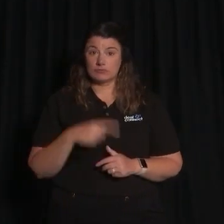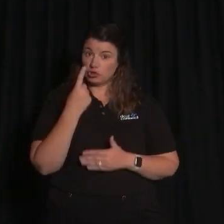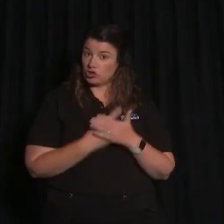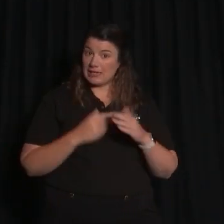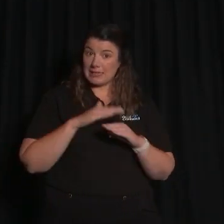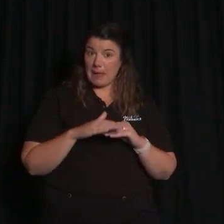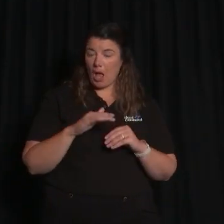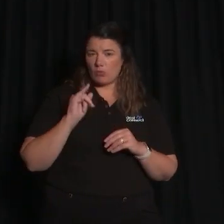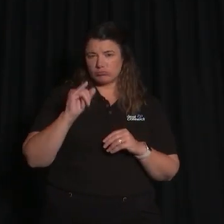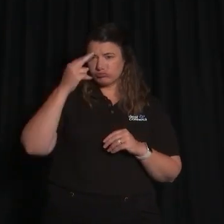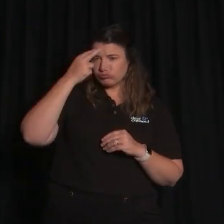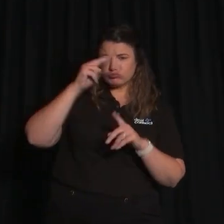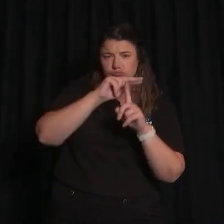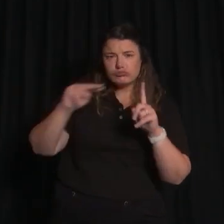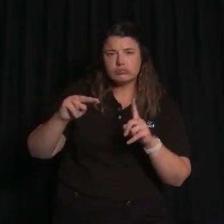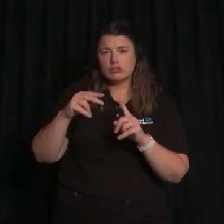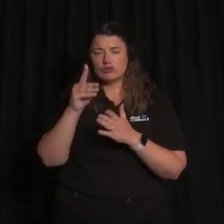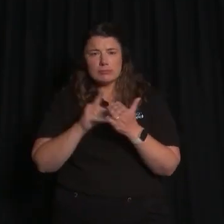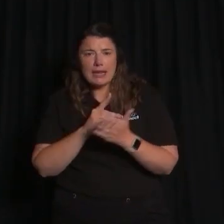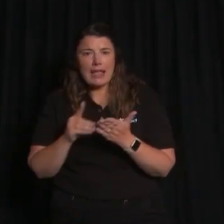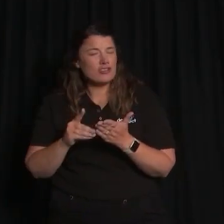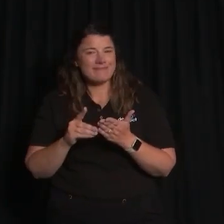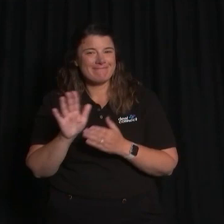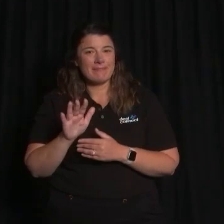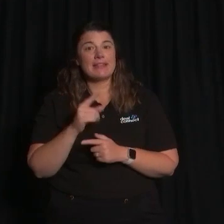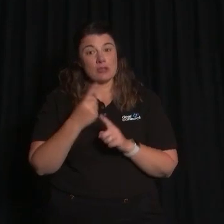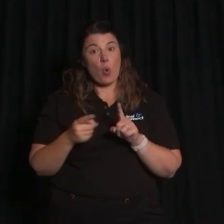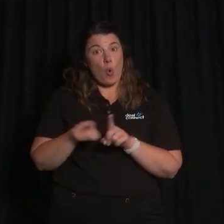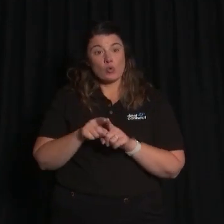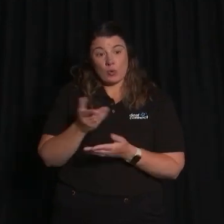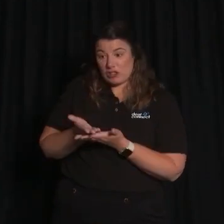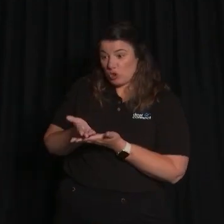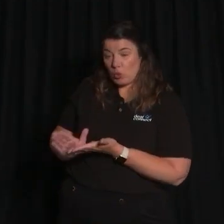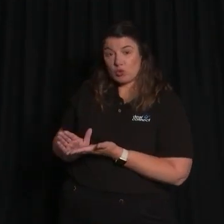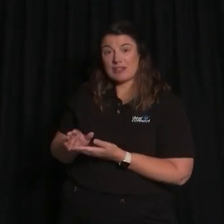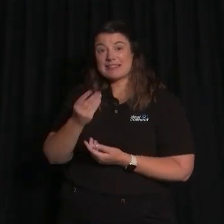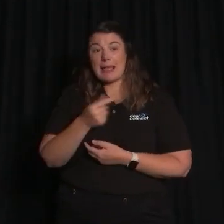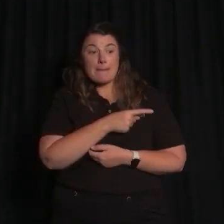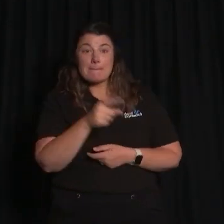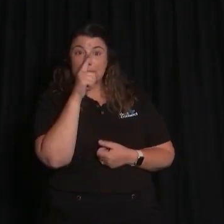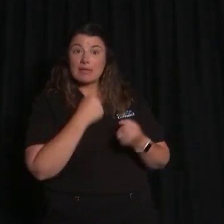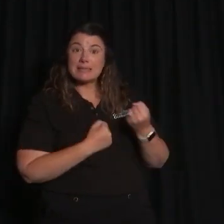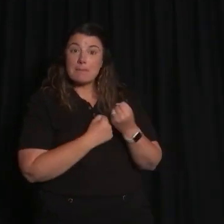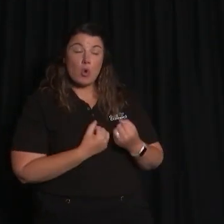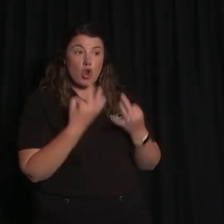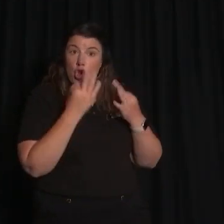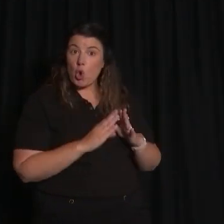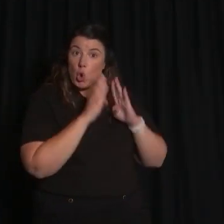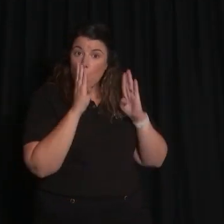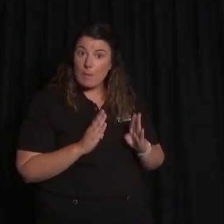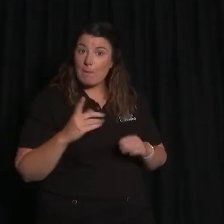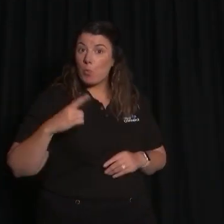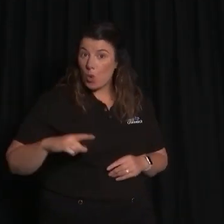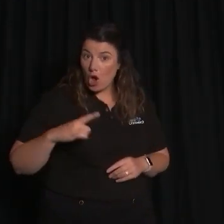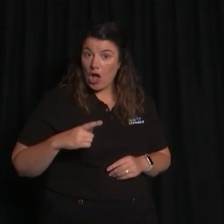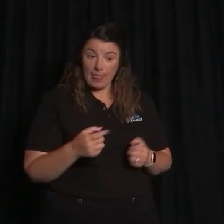and discrimination. It's also about exclusion. Some of the young people I'm supporting who have been homeless as a result